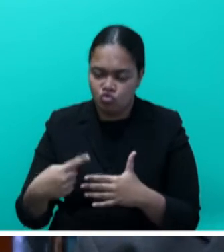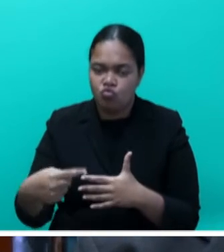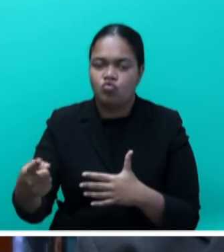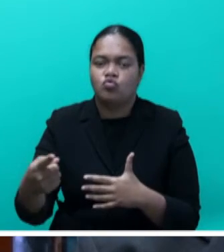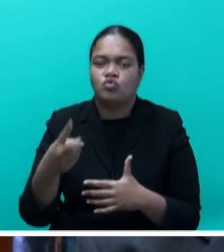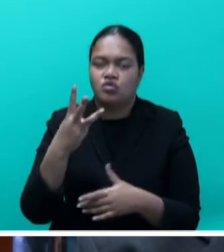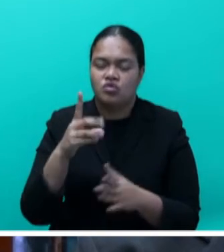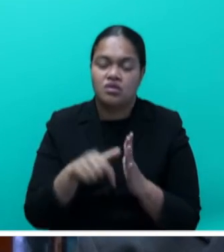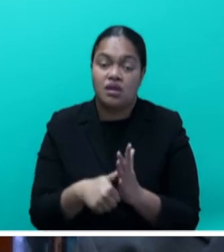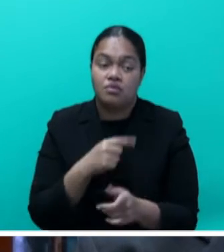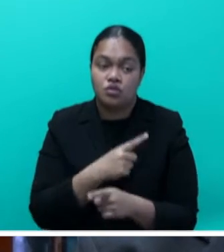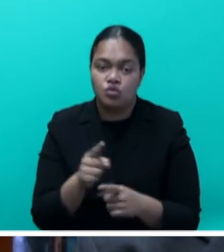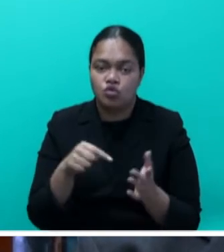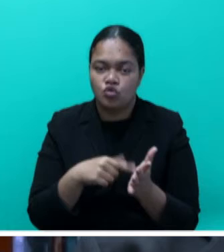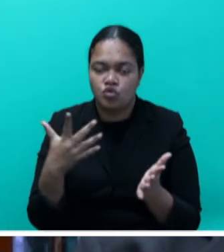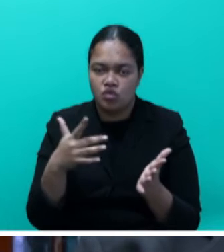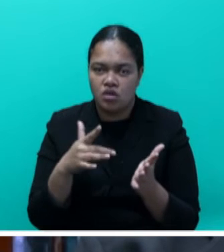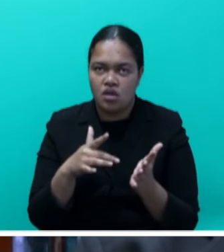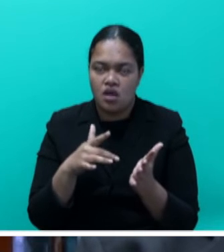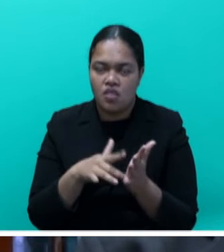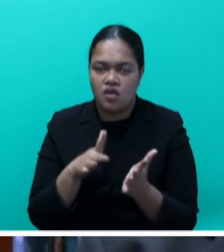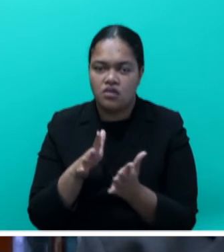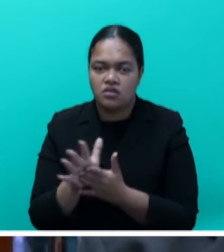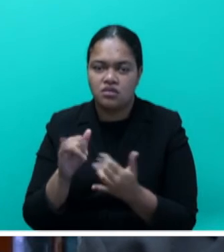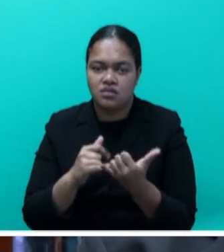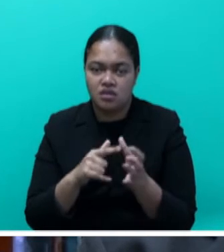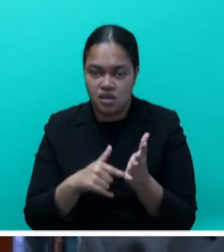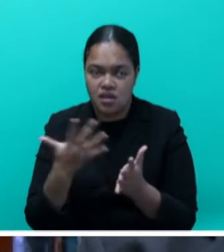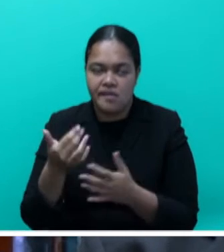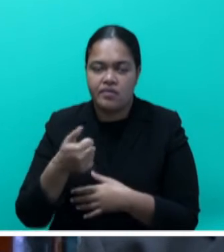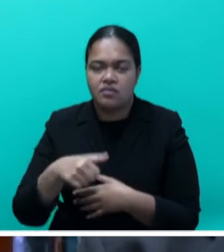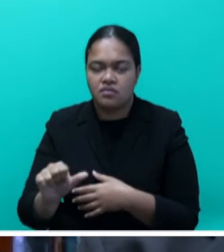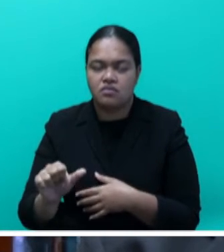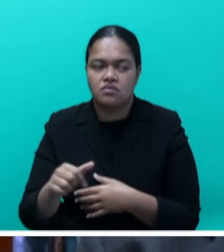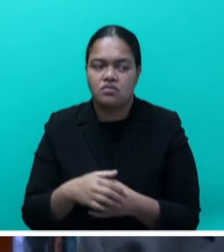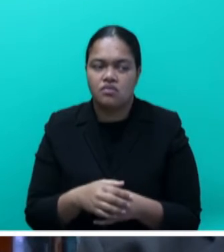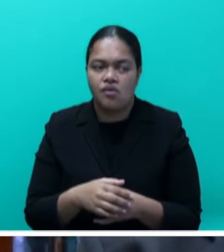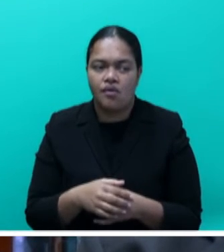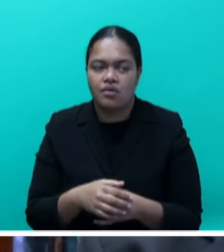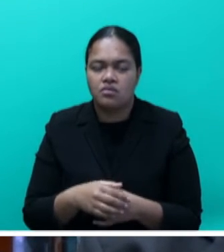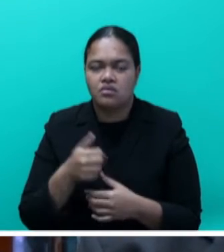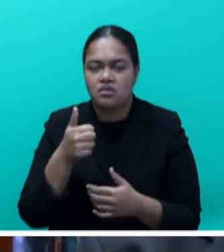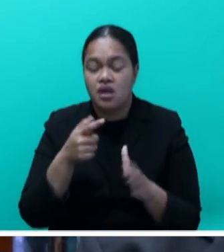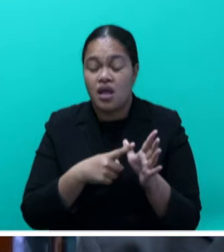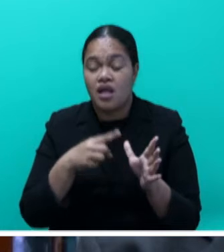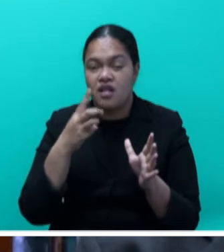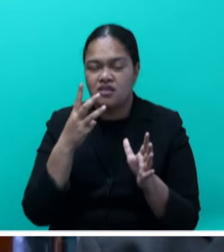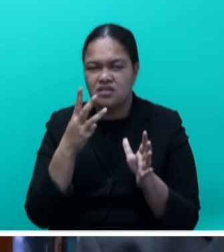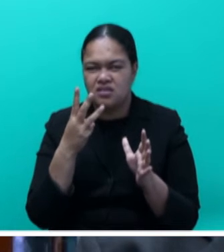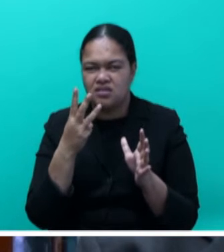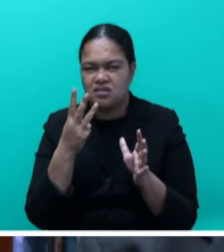a week, Tuesdays, Thursdays, and Saturdays, utilizing a state-of-the-art Airbus A350-900